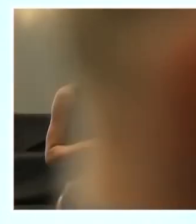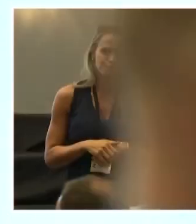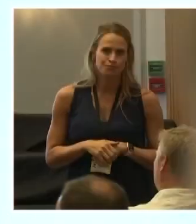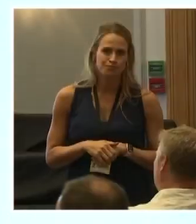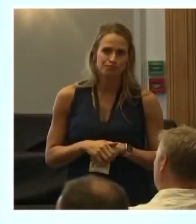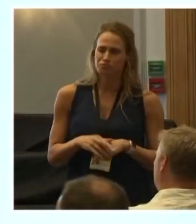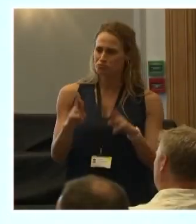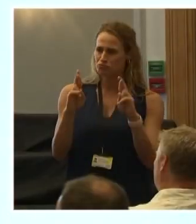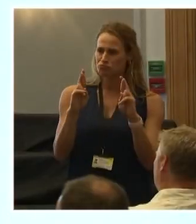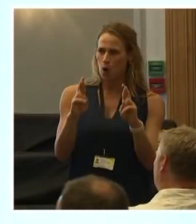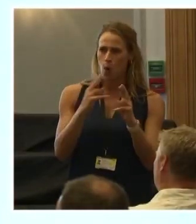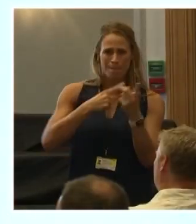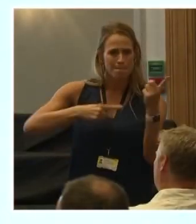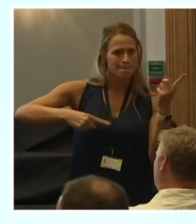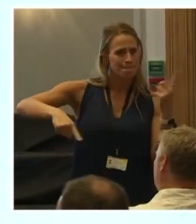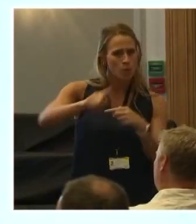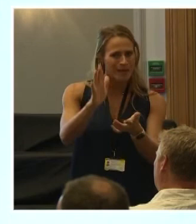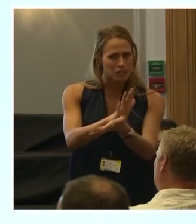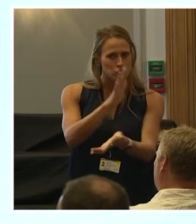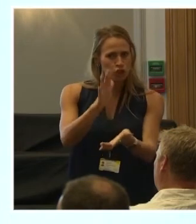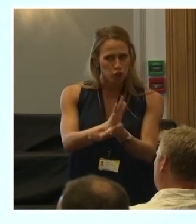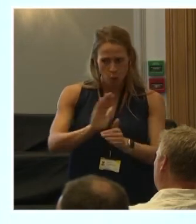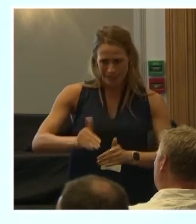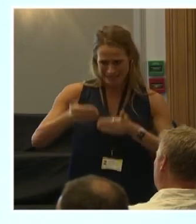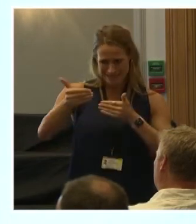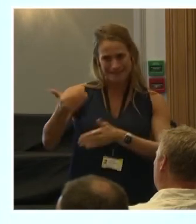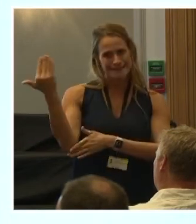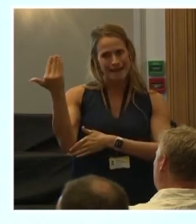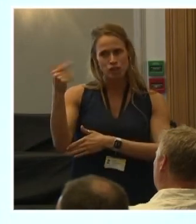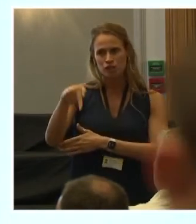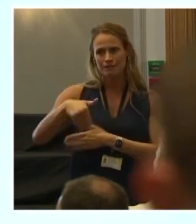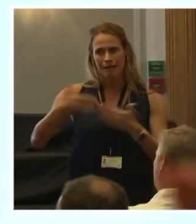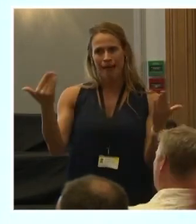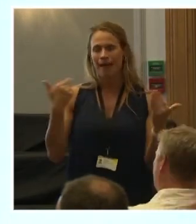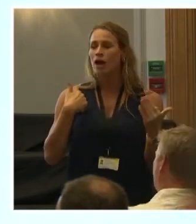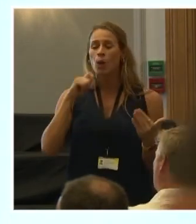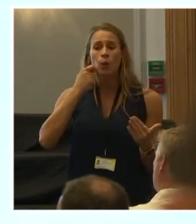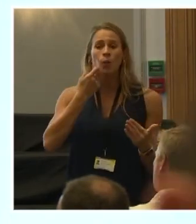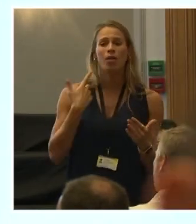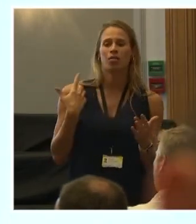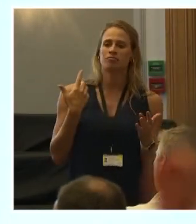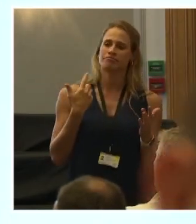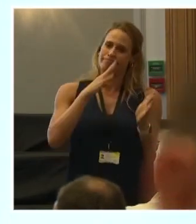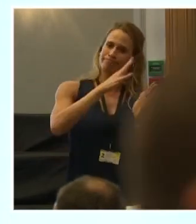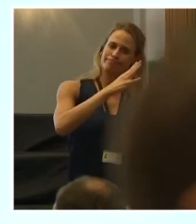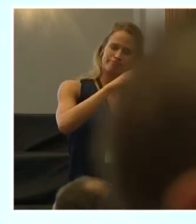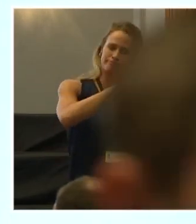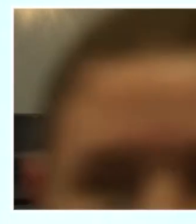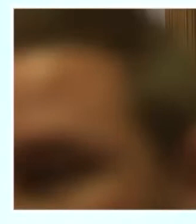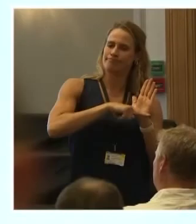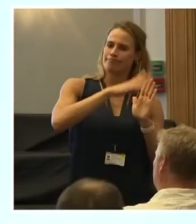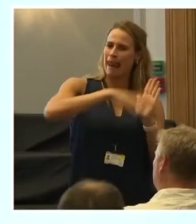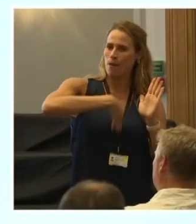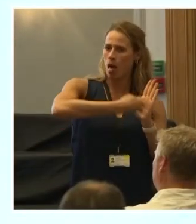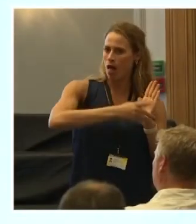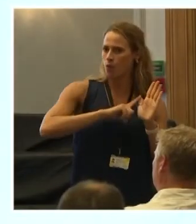We hope very much that you enjoy the sessions that have been put together for you today. So I'm just going to briefly outline what those are.